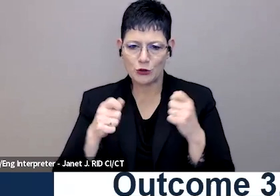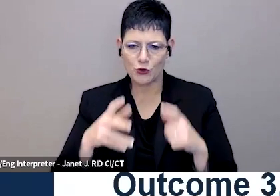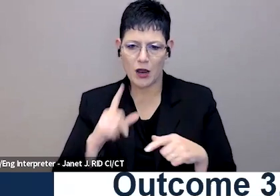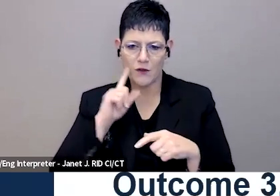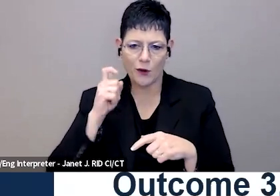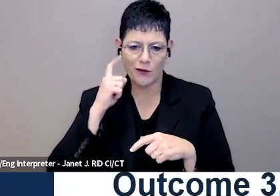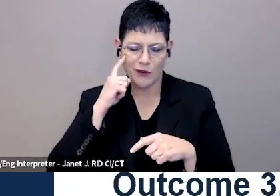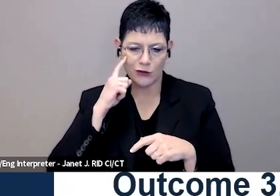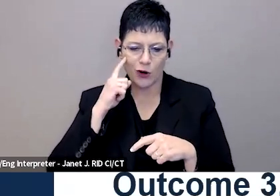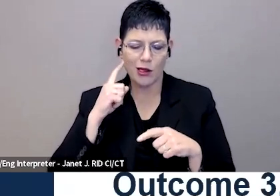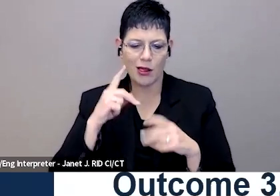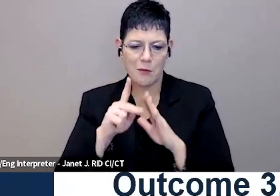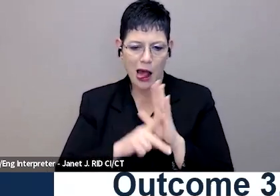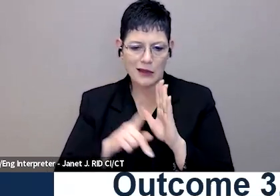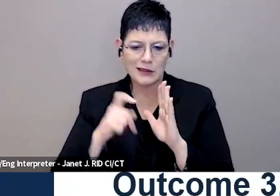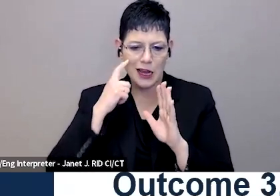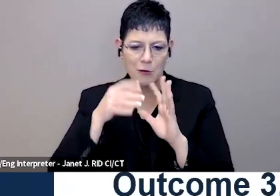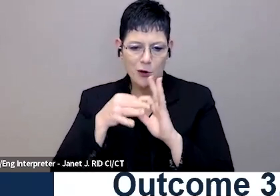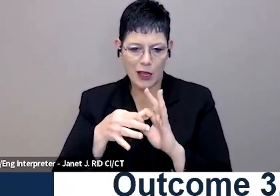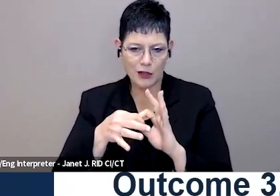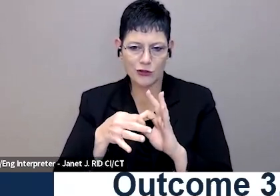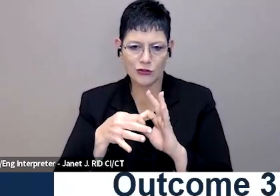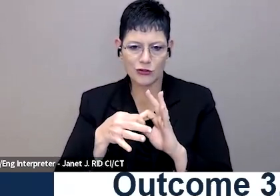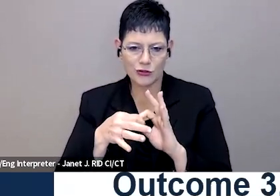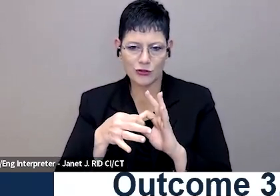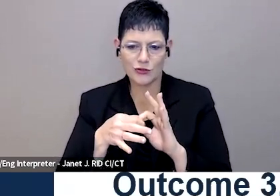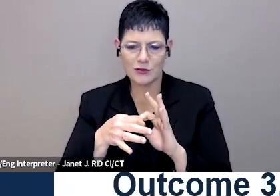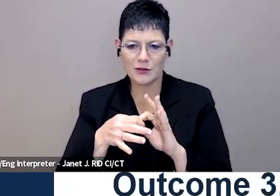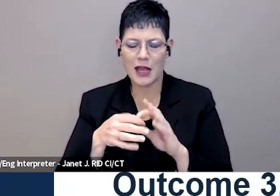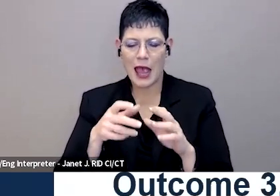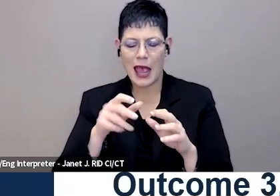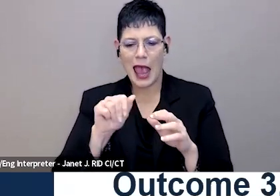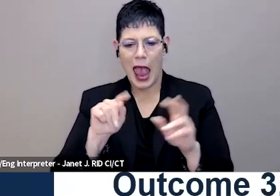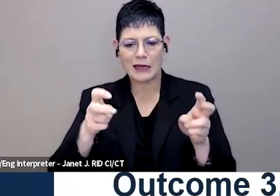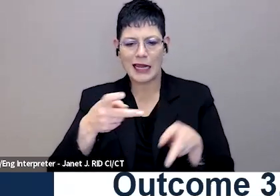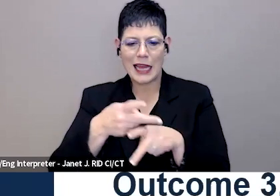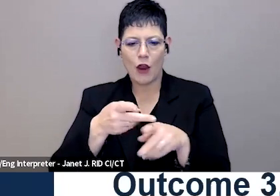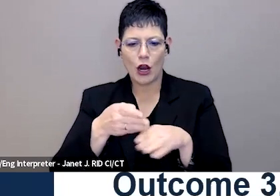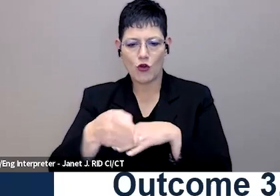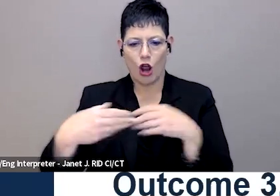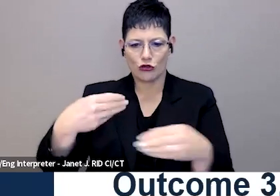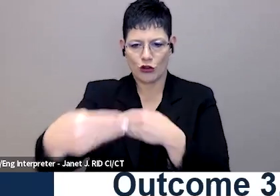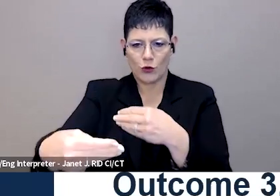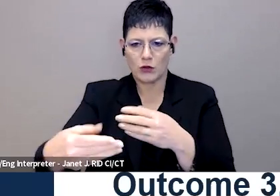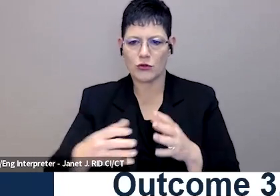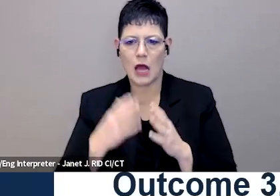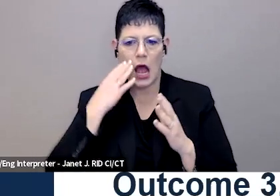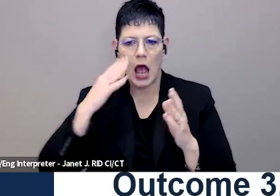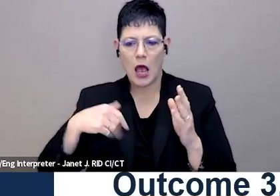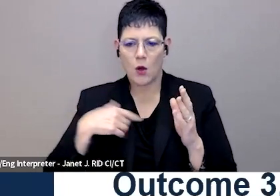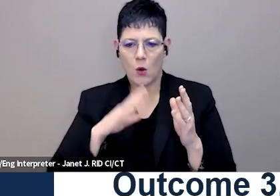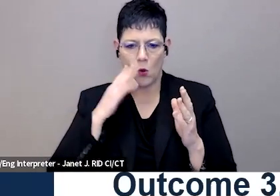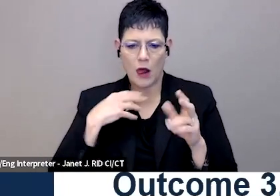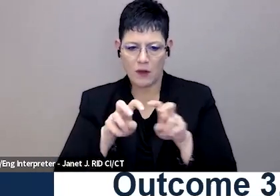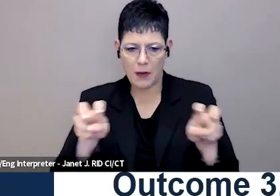Federal Policy and Government Relations at Caring Across Generations. I know that there will be a full